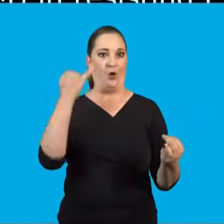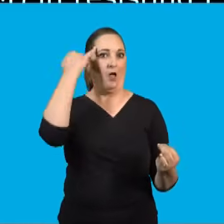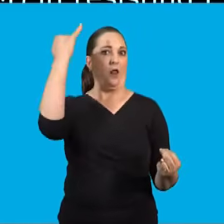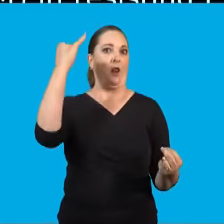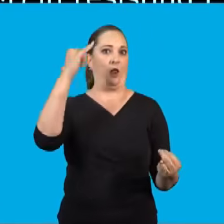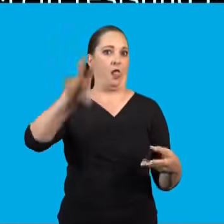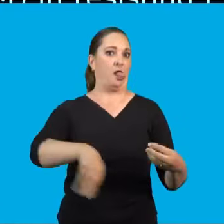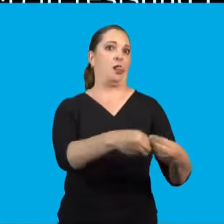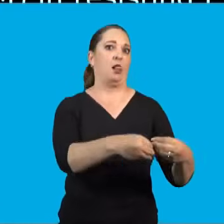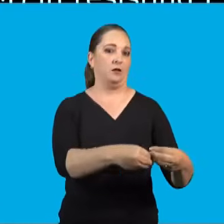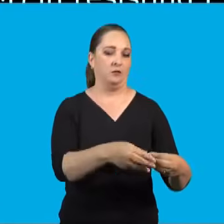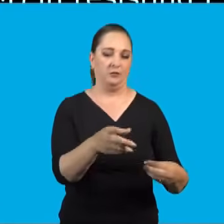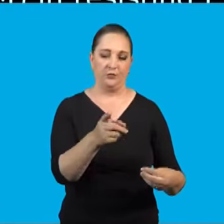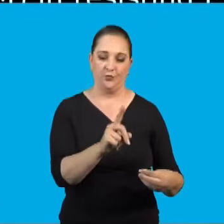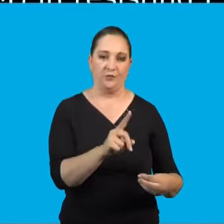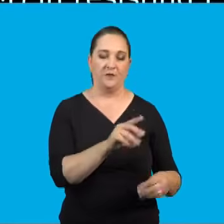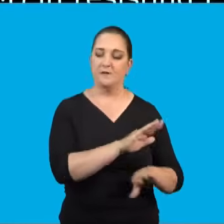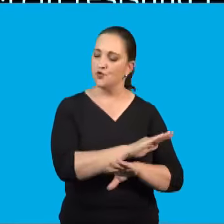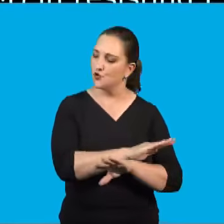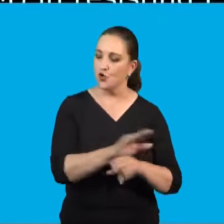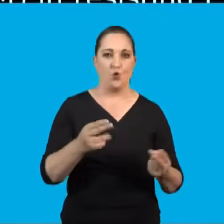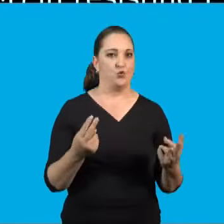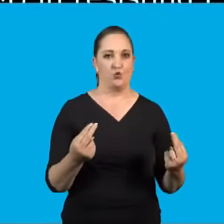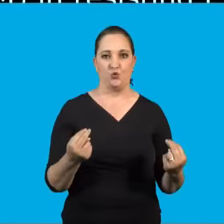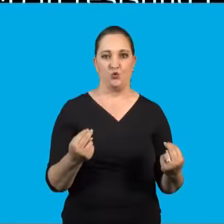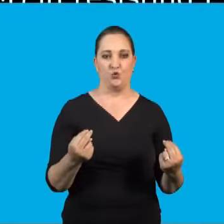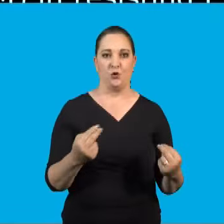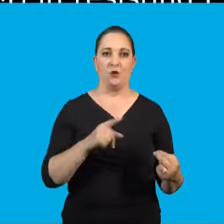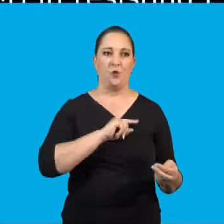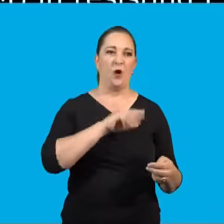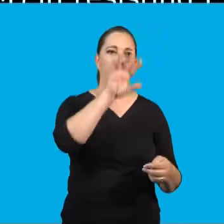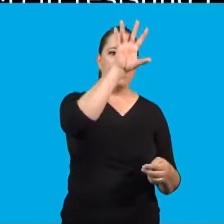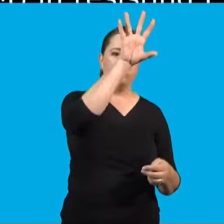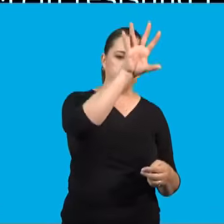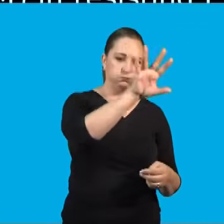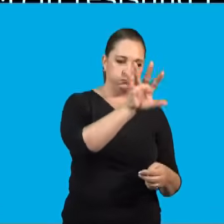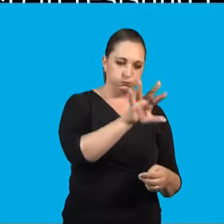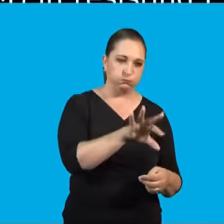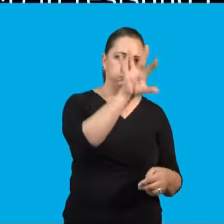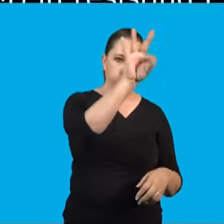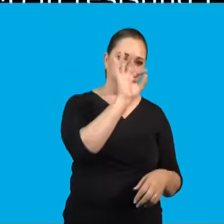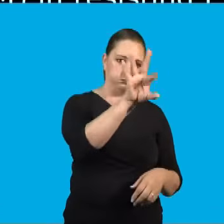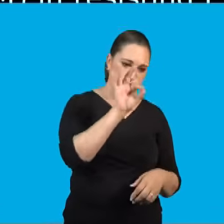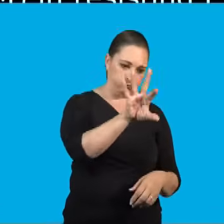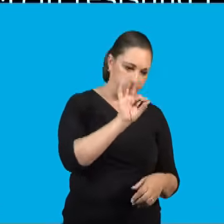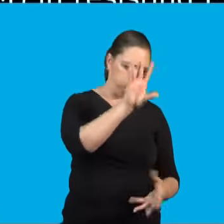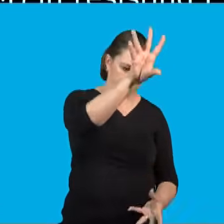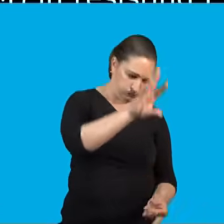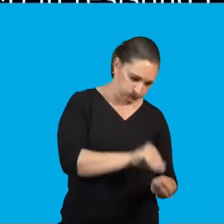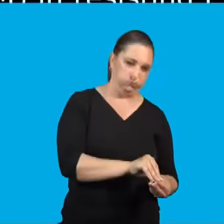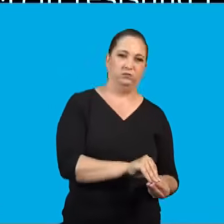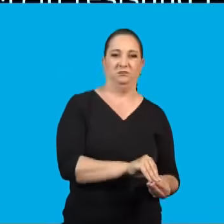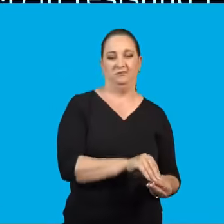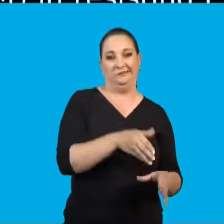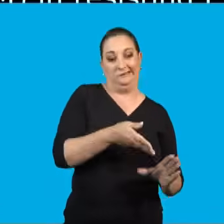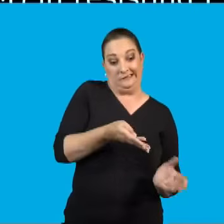ideas. No new ideas here should be included. It should be all the information that or the words